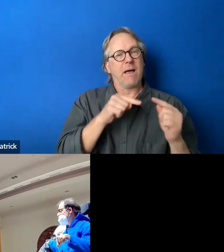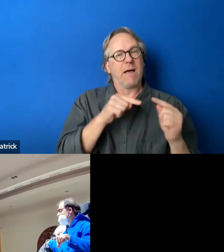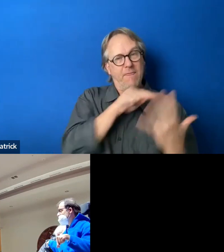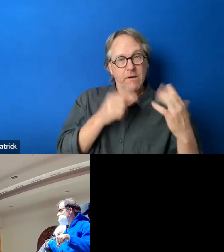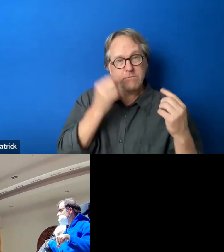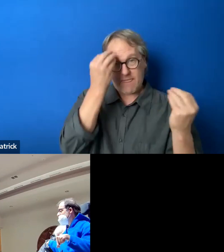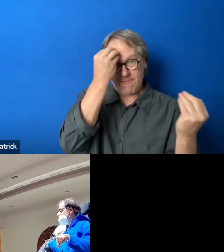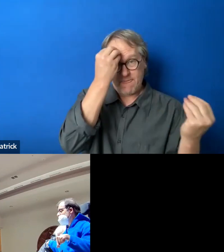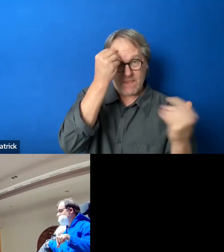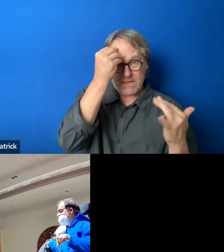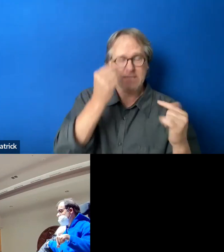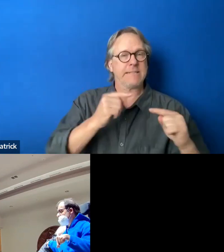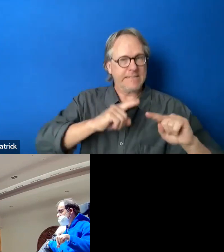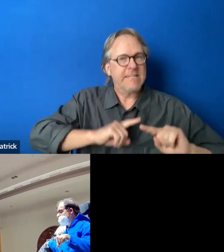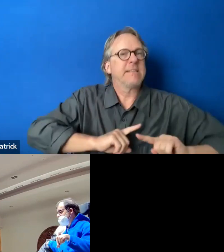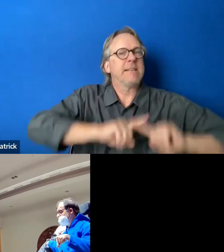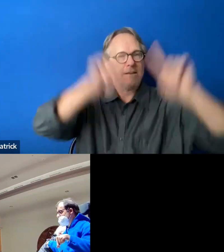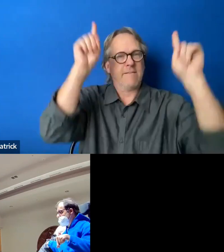some folks that I work with